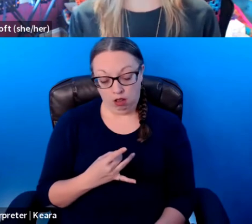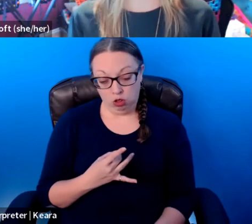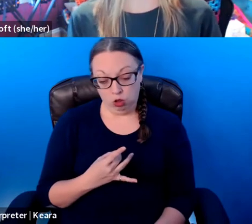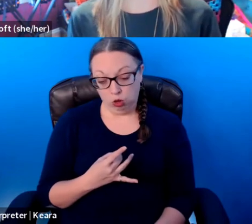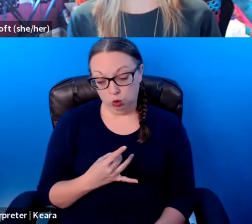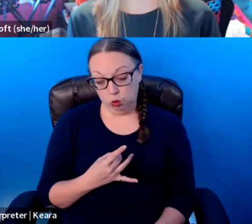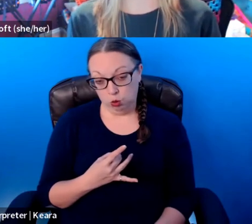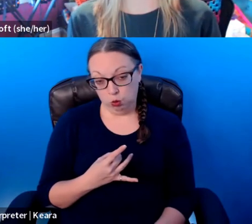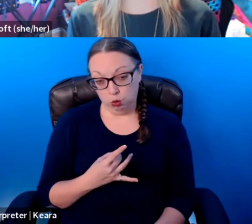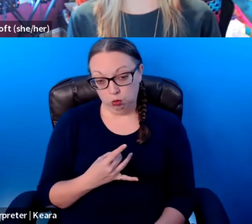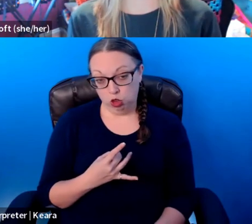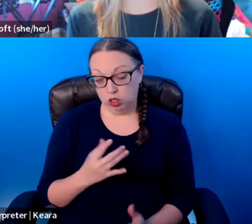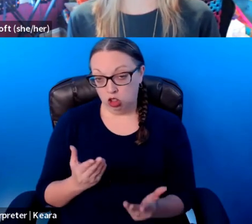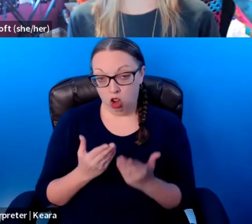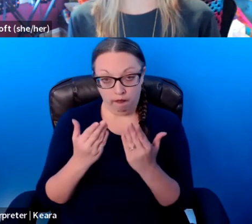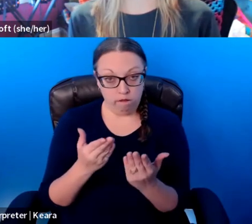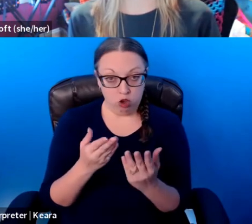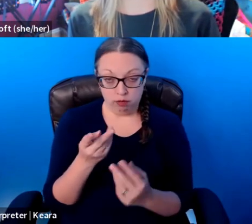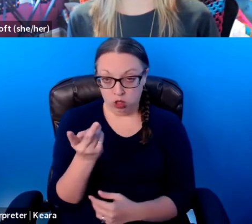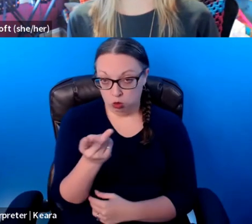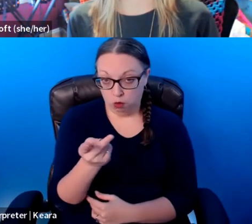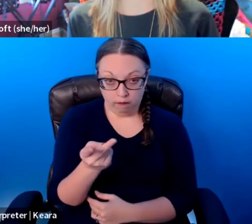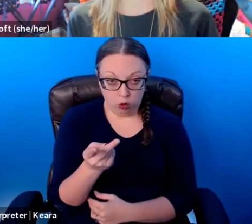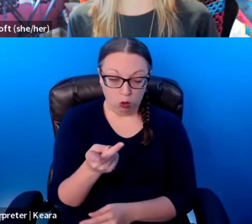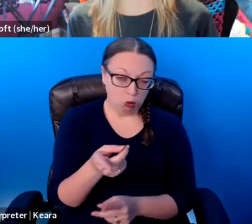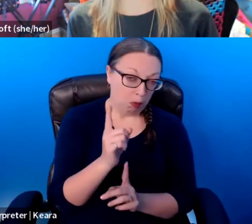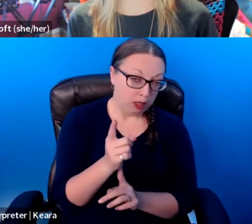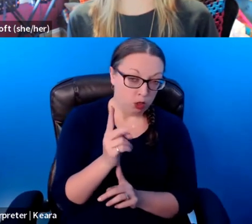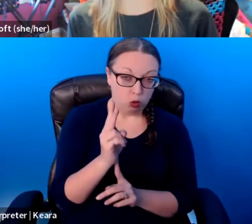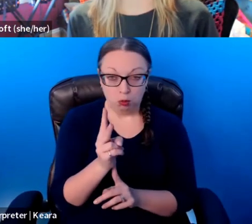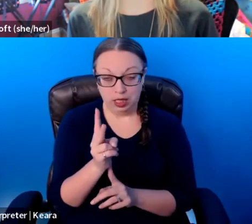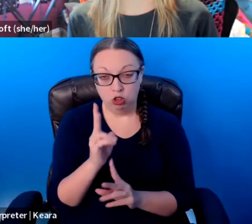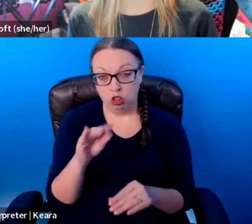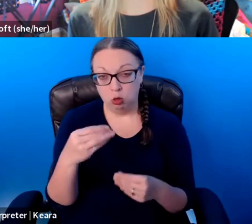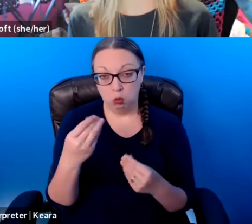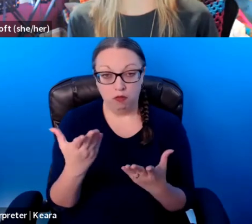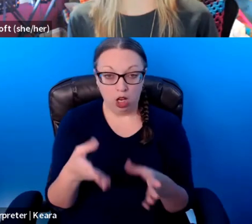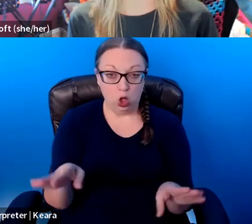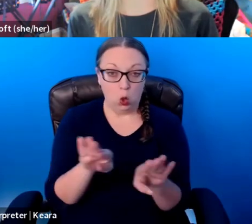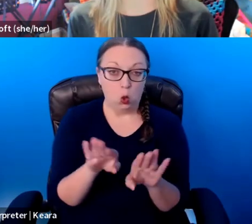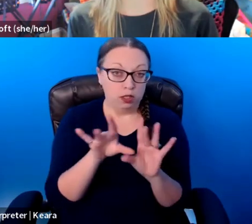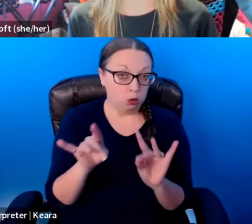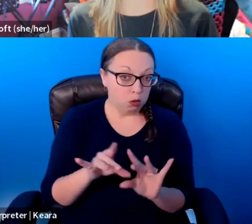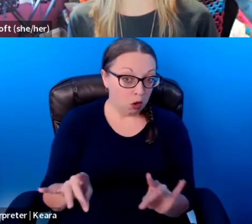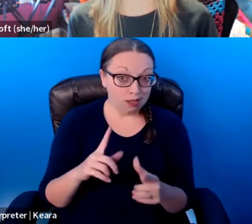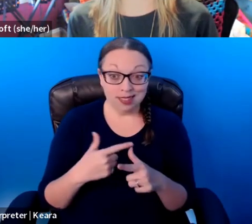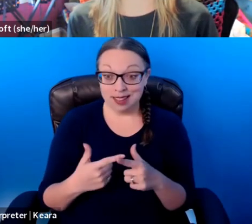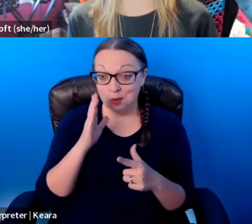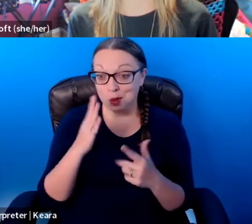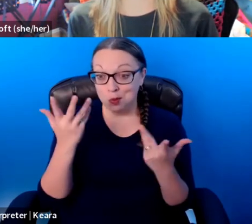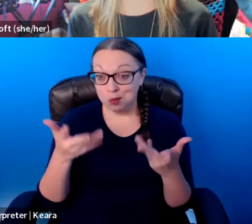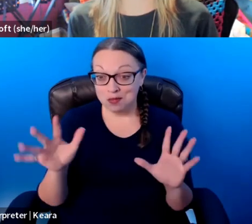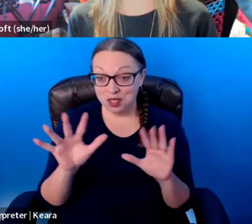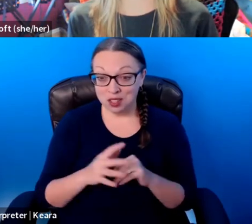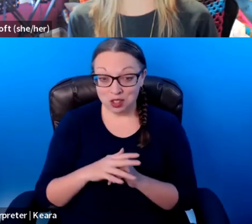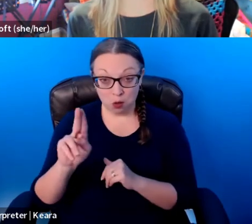just offer each of you, Natalie and Jennifer, just a, you know, another minute or two to provide any closing remarks, and then I'll wrap this up.